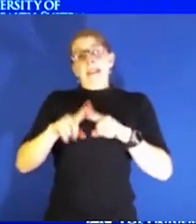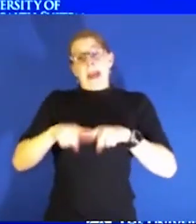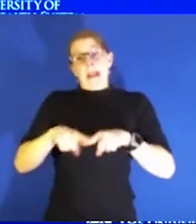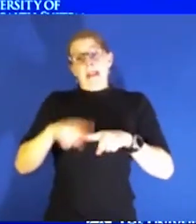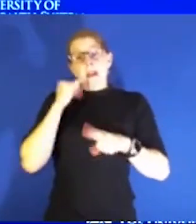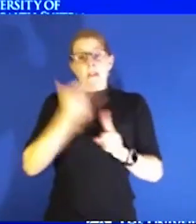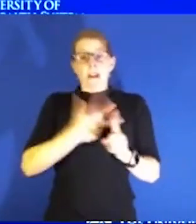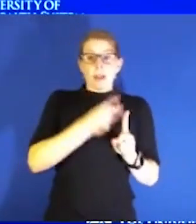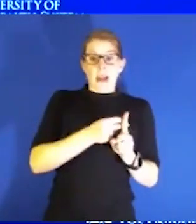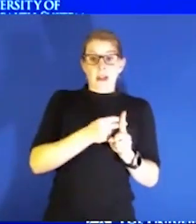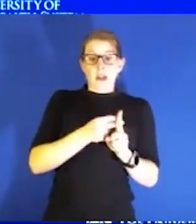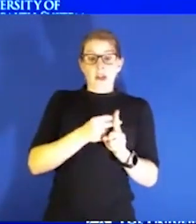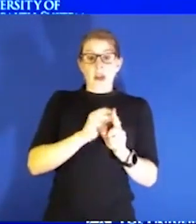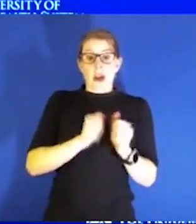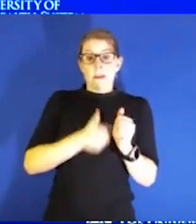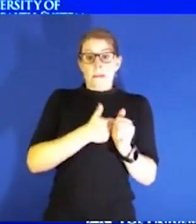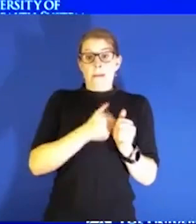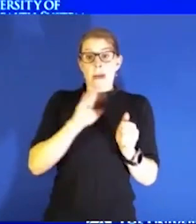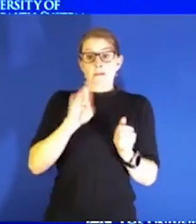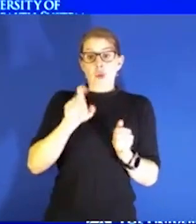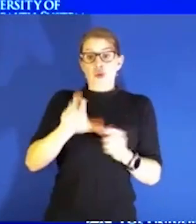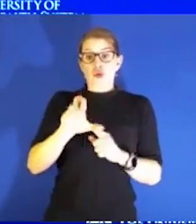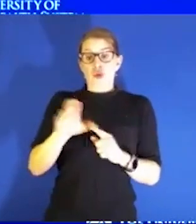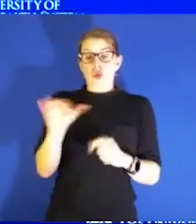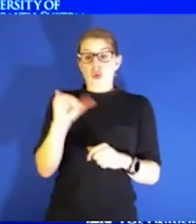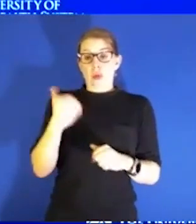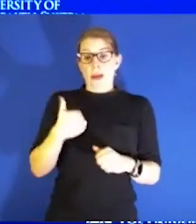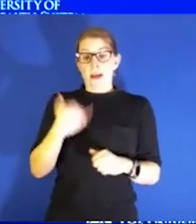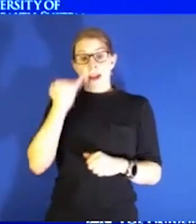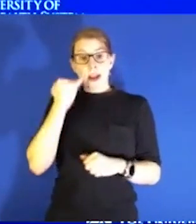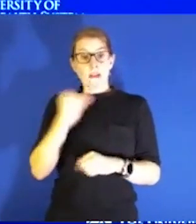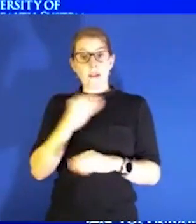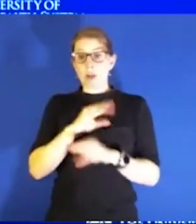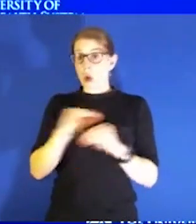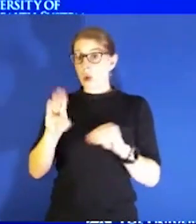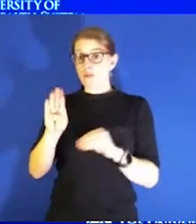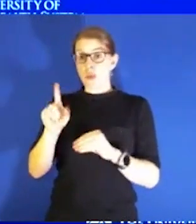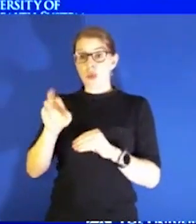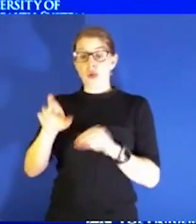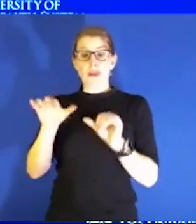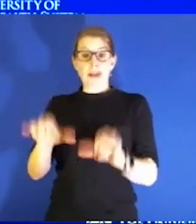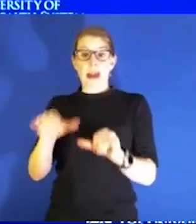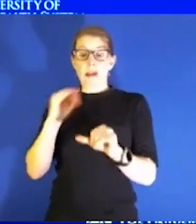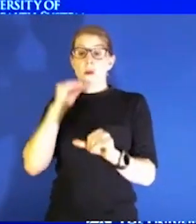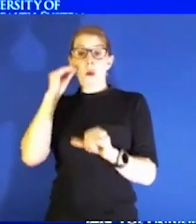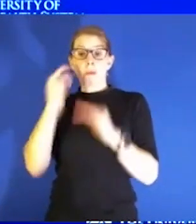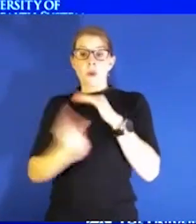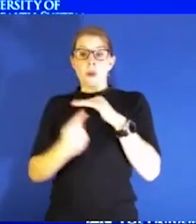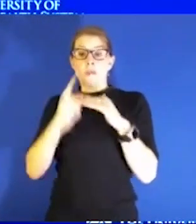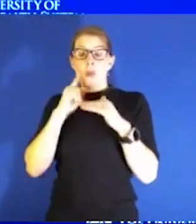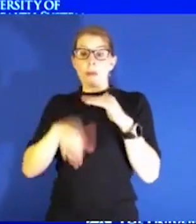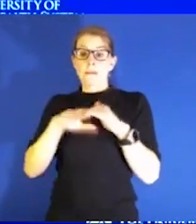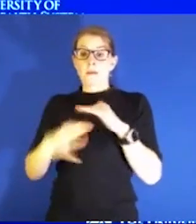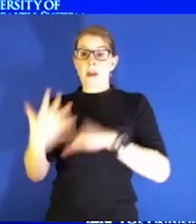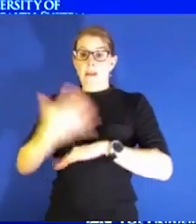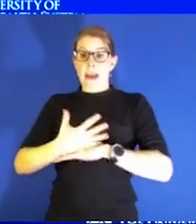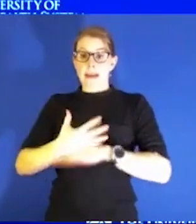up to date, meaning you've had your booster. If you have not, you should stay home and quarantine for 5 days